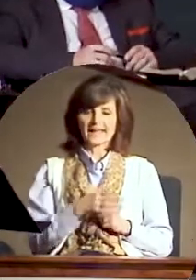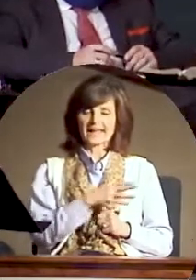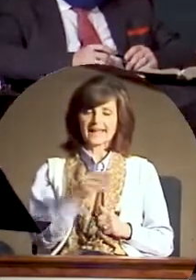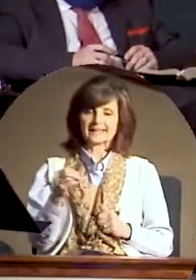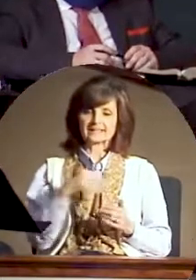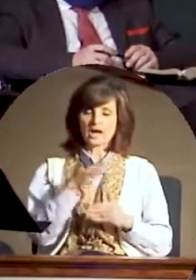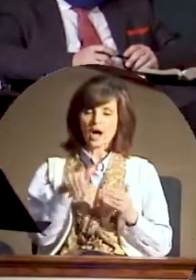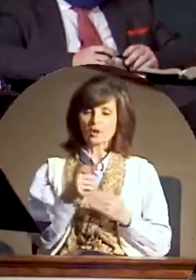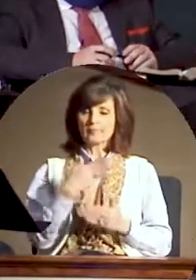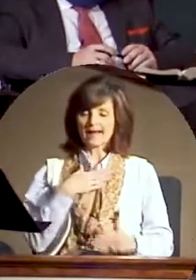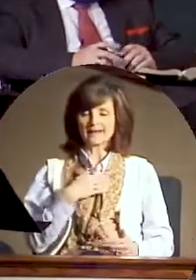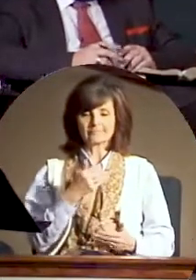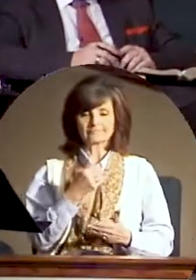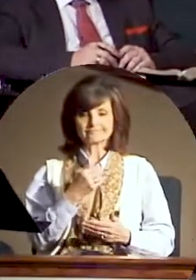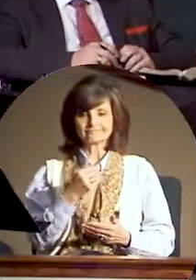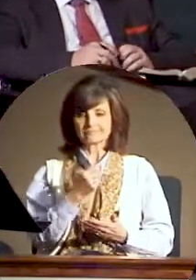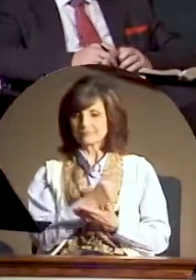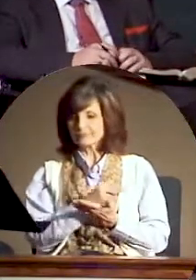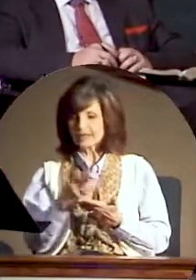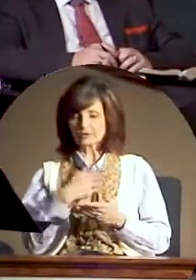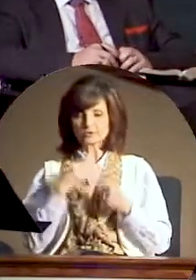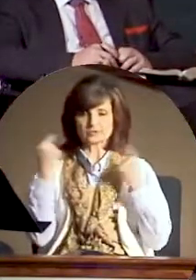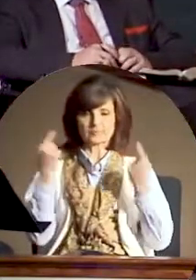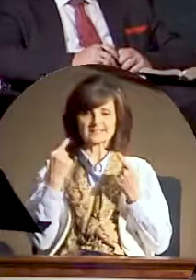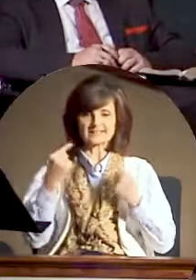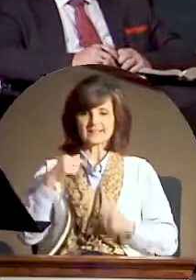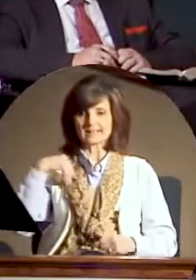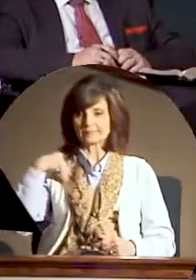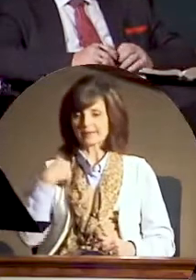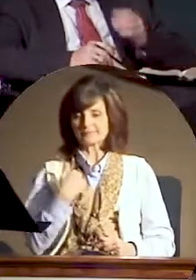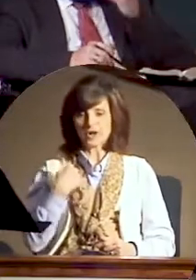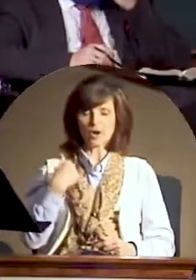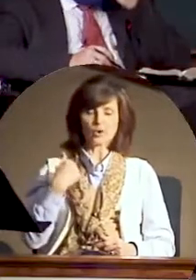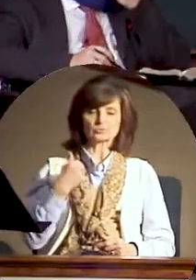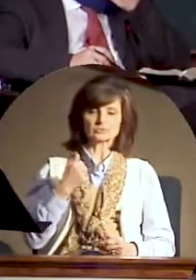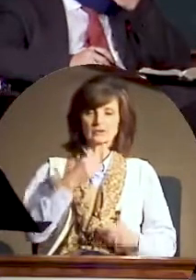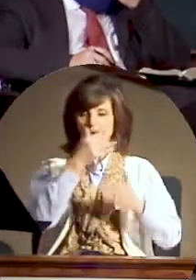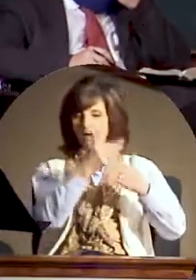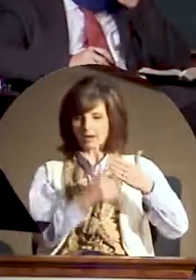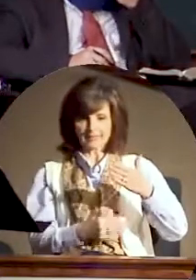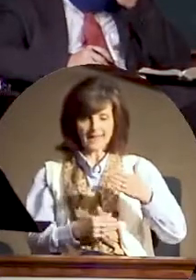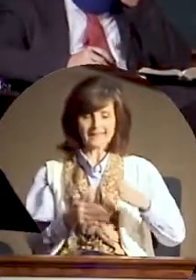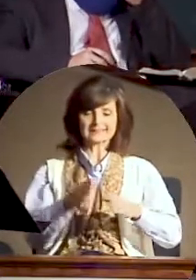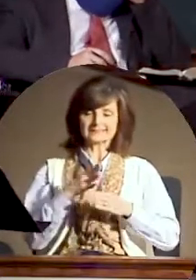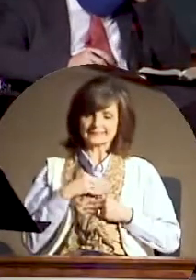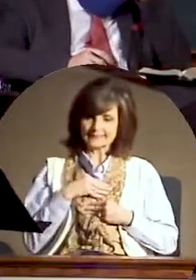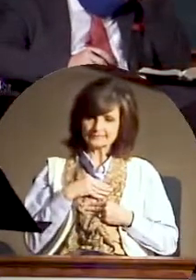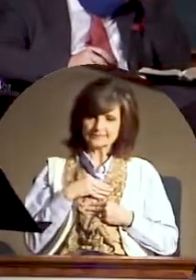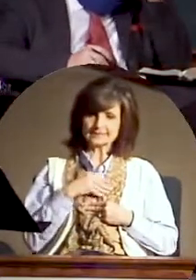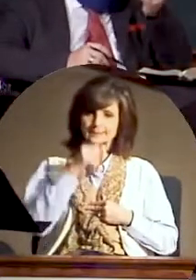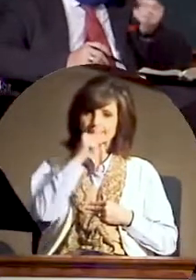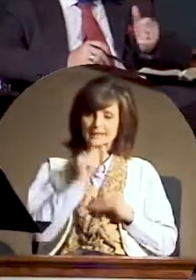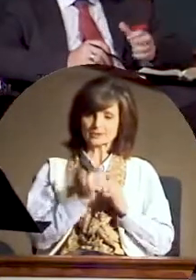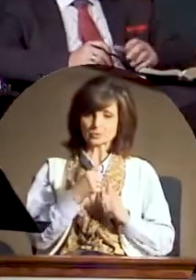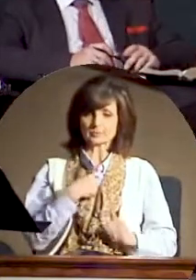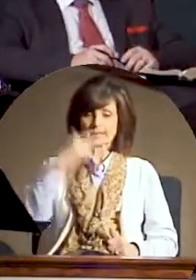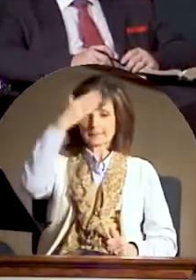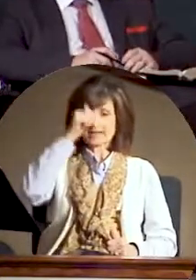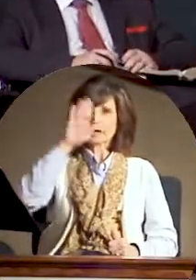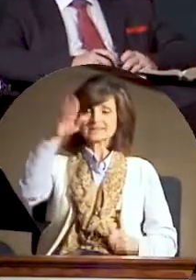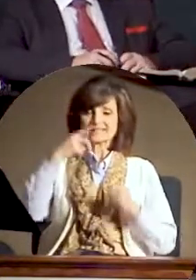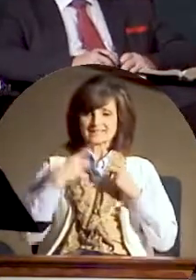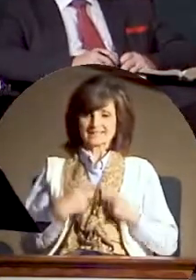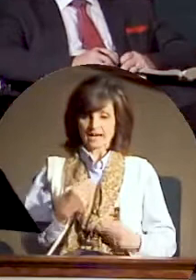my shortcomings, my failures, my sins, my faults, my foibles, all of that he puts up with because his desire is for